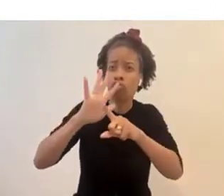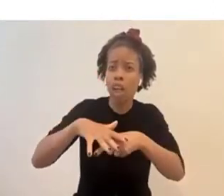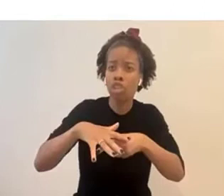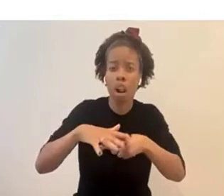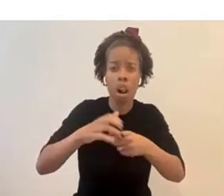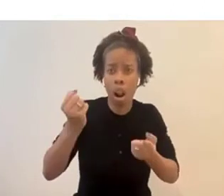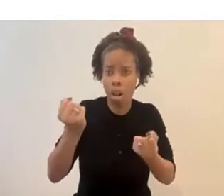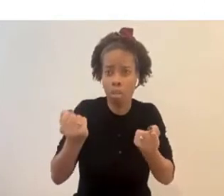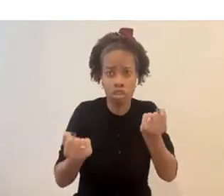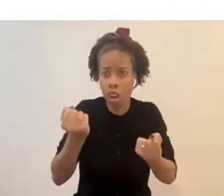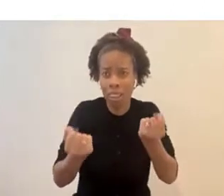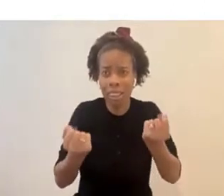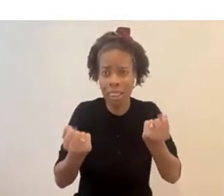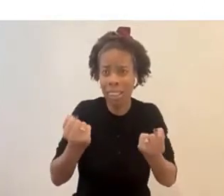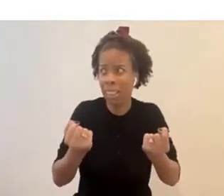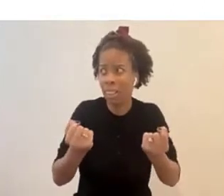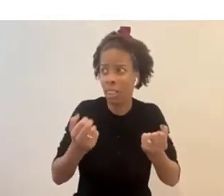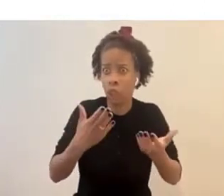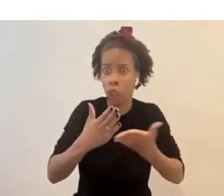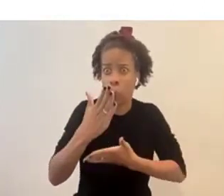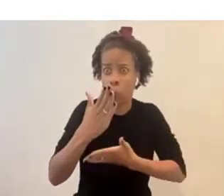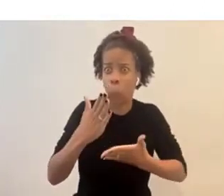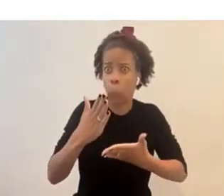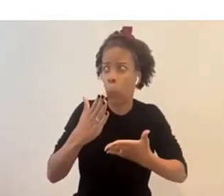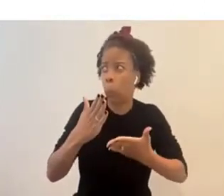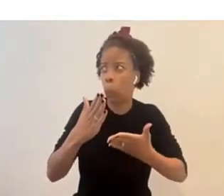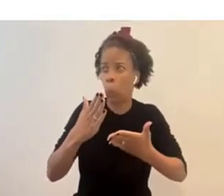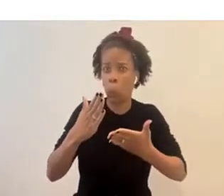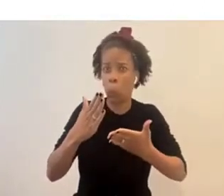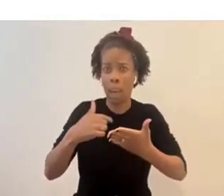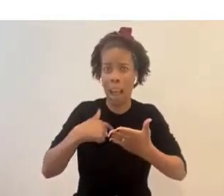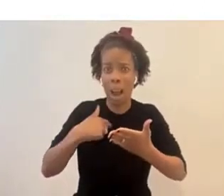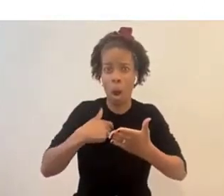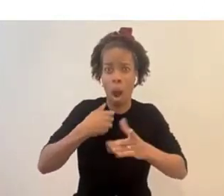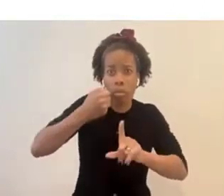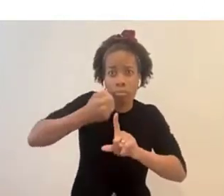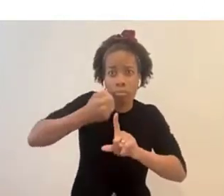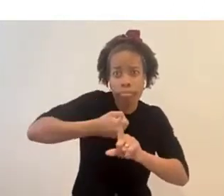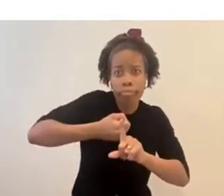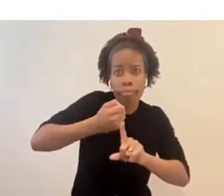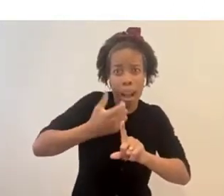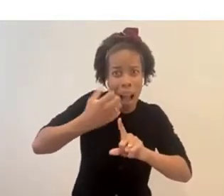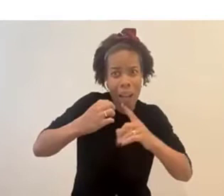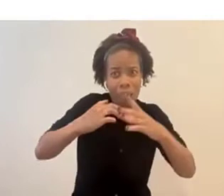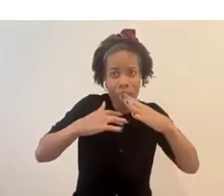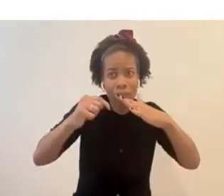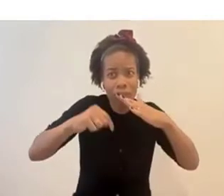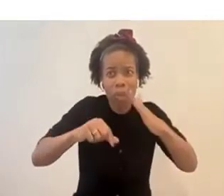and beneath the inequality issues that we work on in sustainable development. And those could be